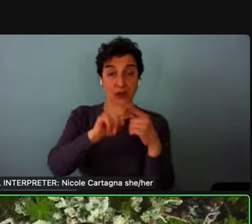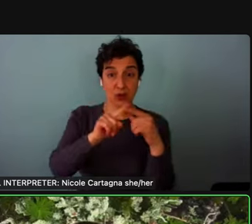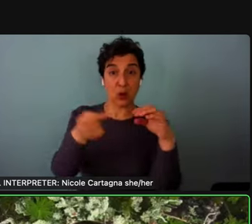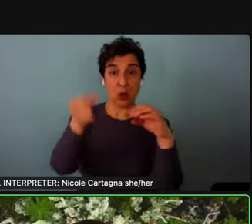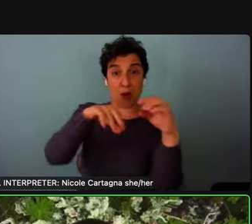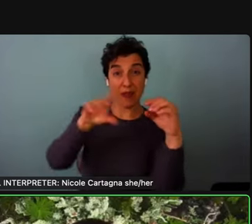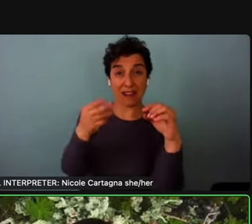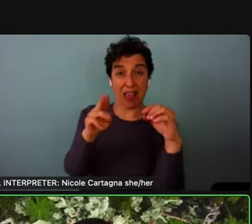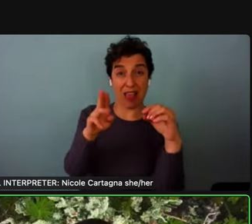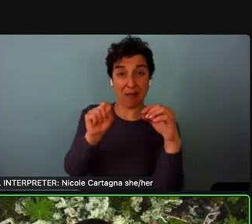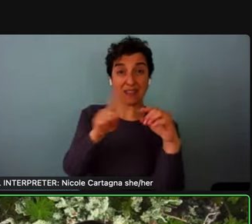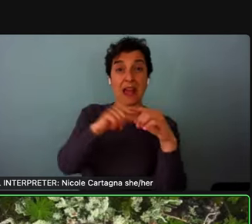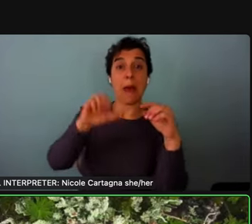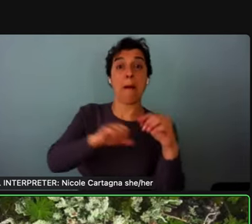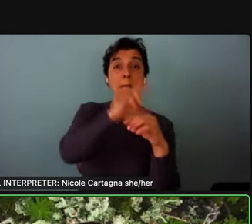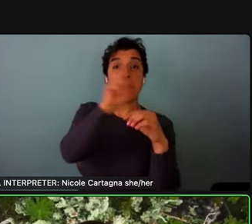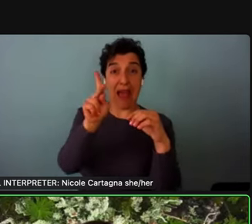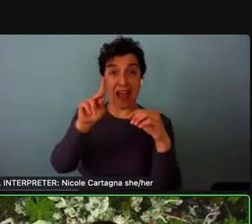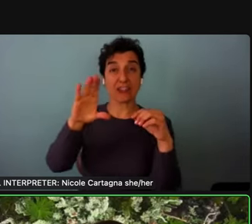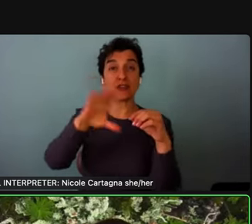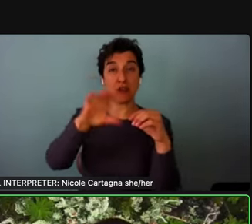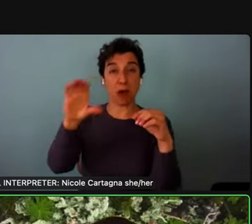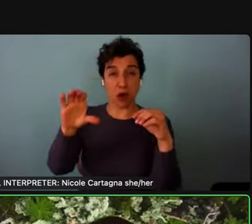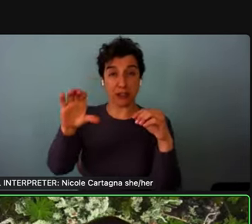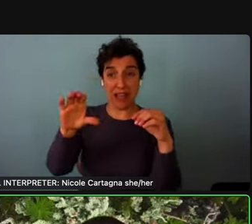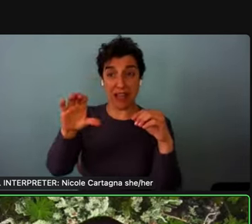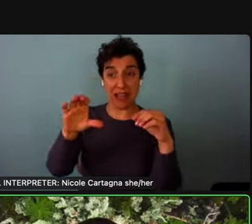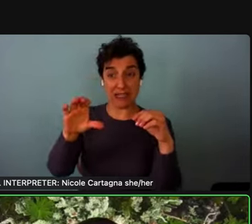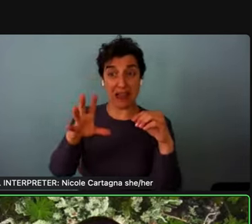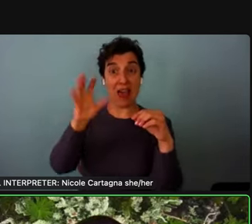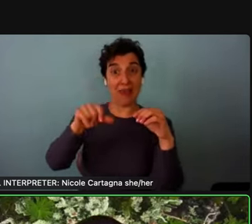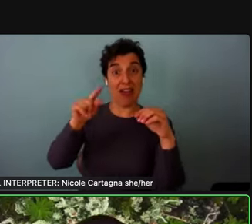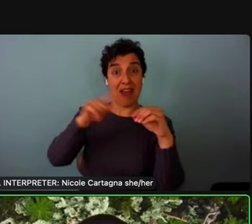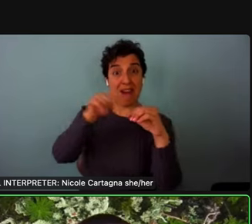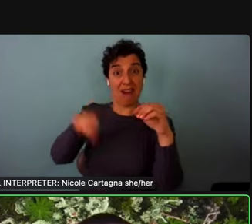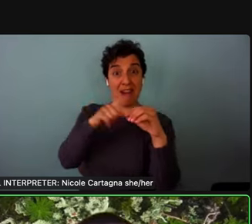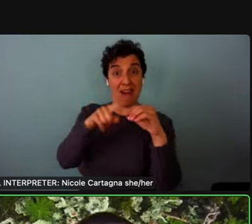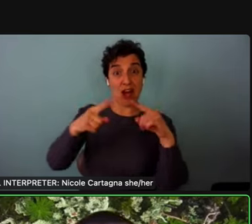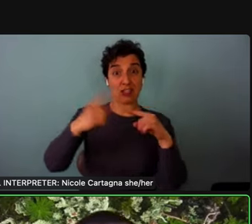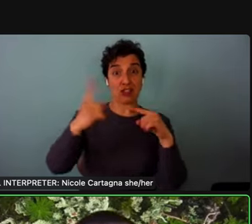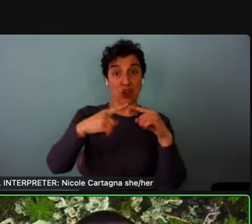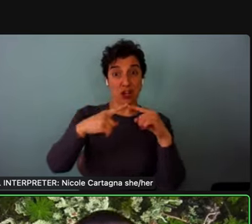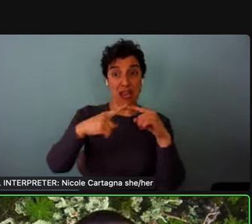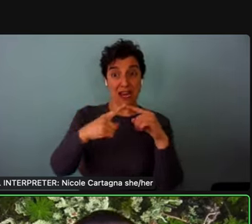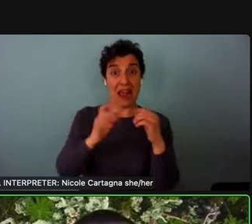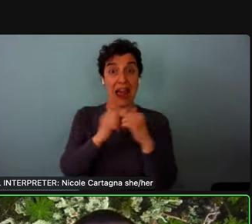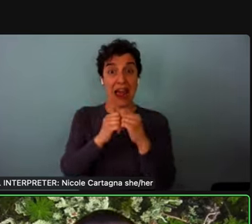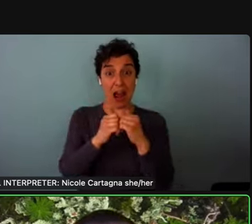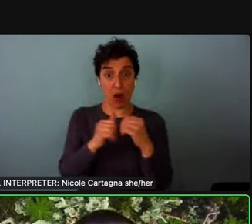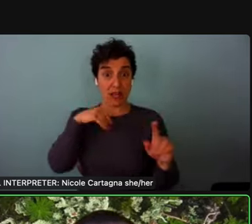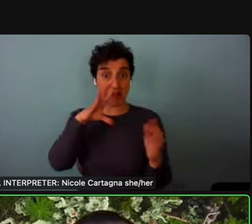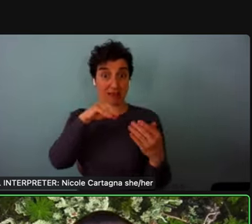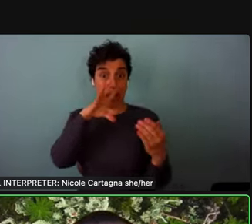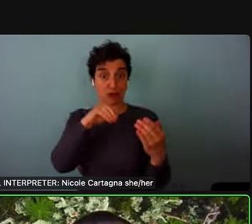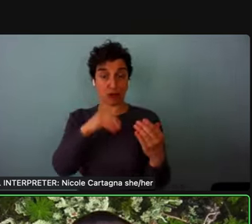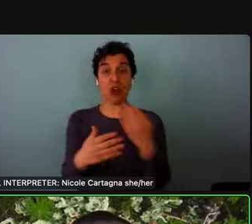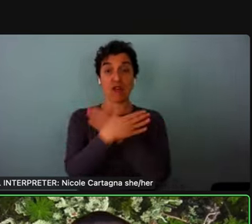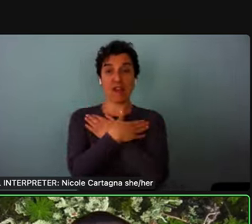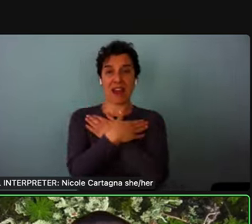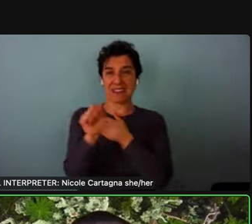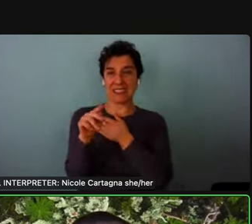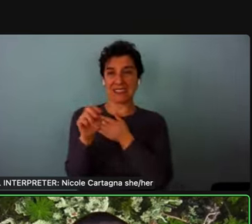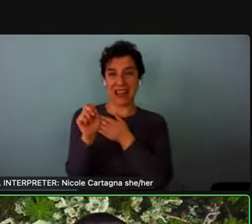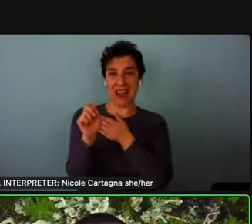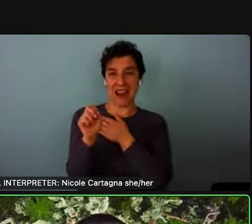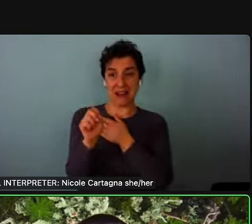cortex. These multisynaptic circuits can be captured by resting state function connectivity. In